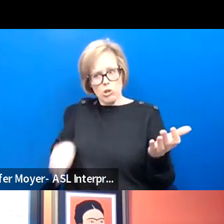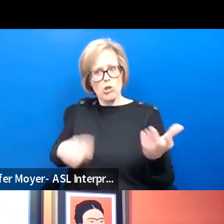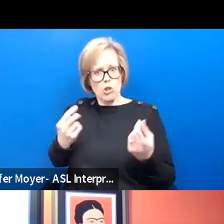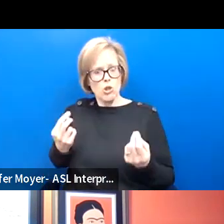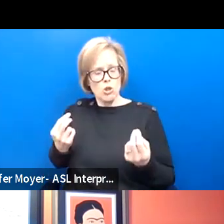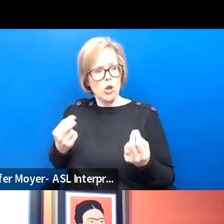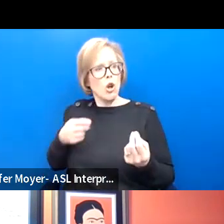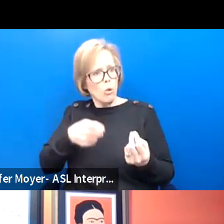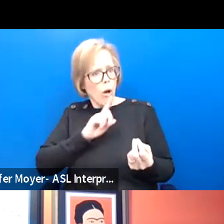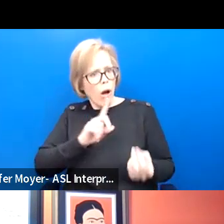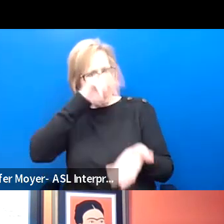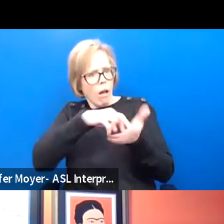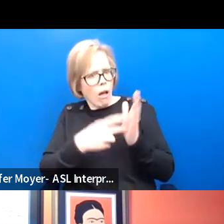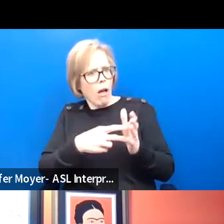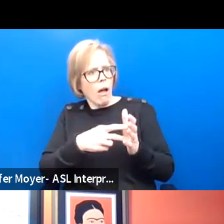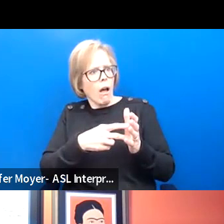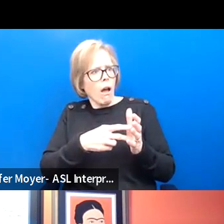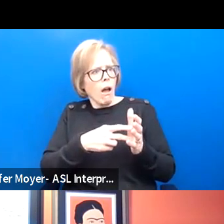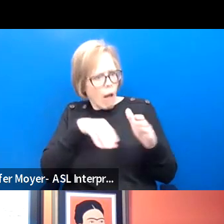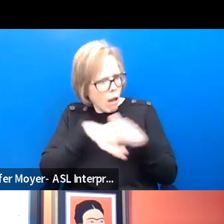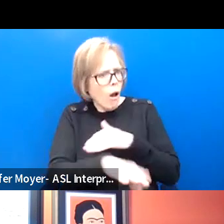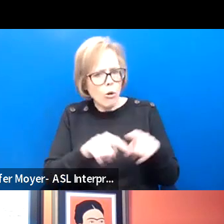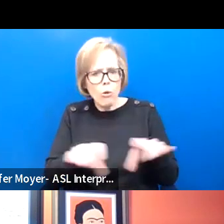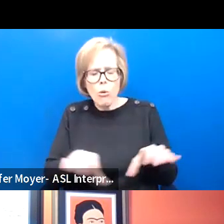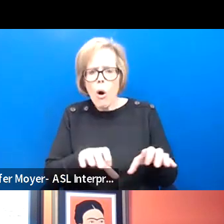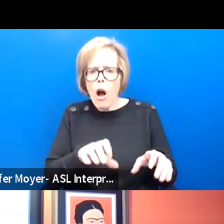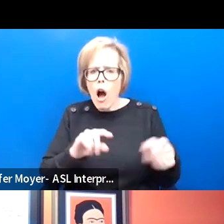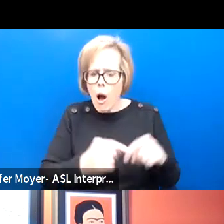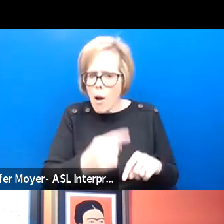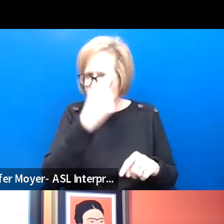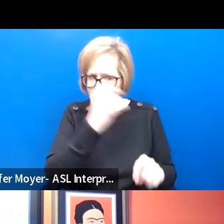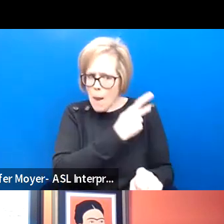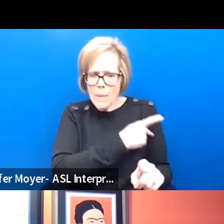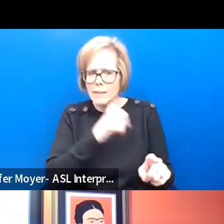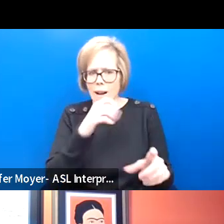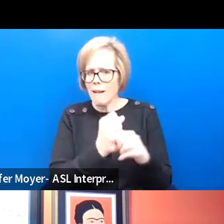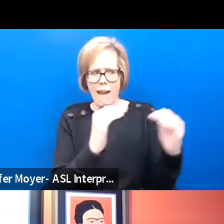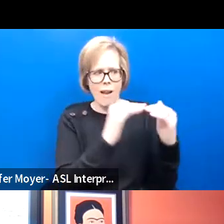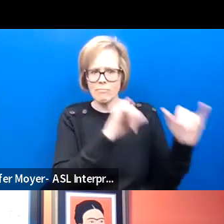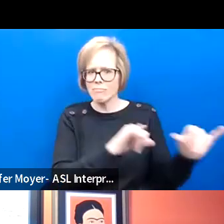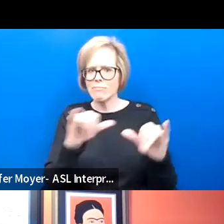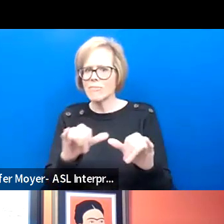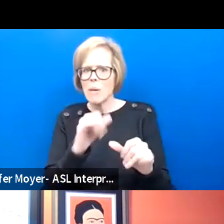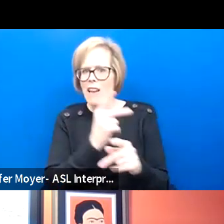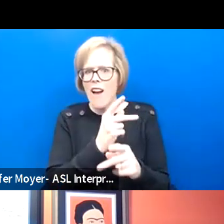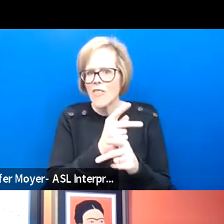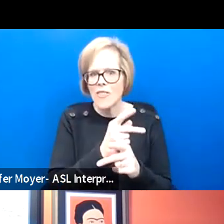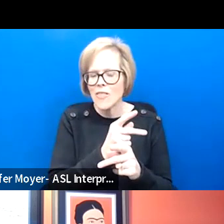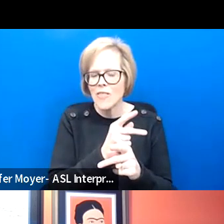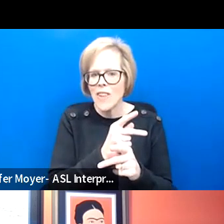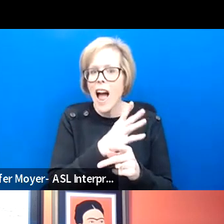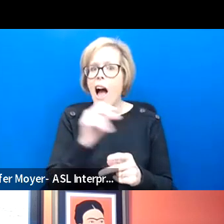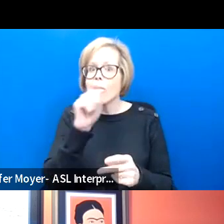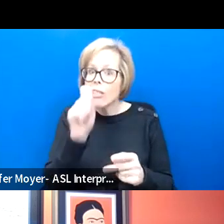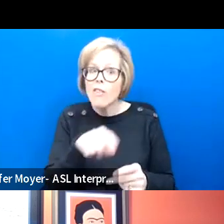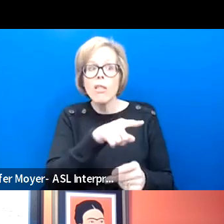intentfully going in there and almost doing harm, because that patient's not getting the same level of care, and therefore they're being readmitted or